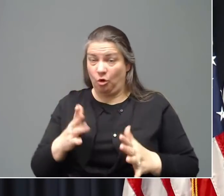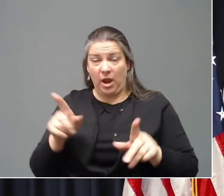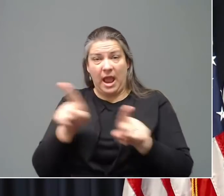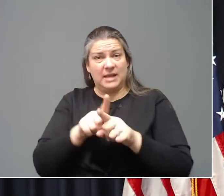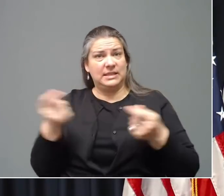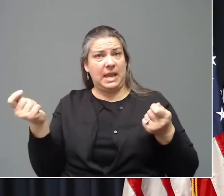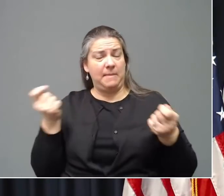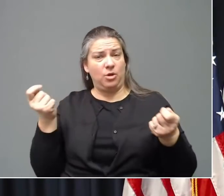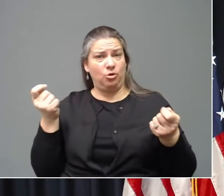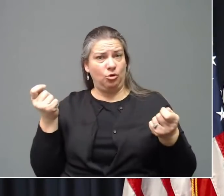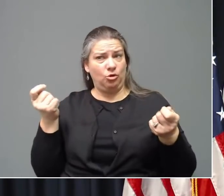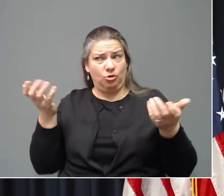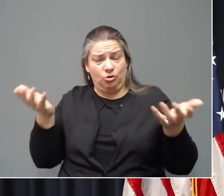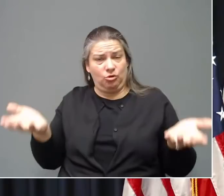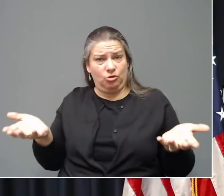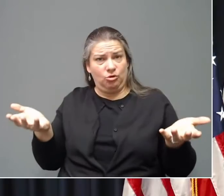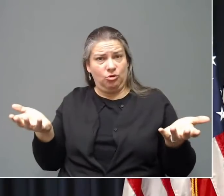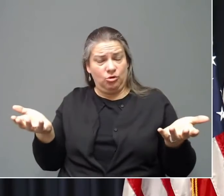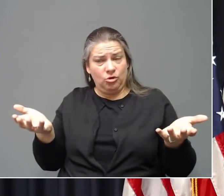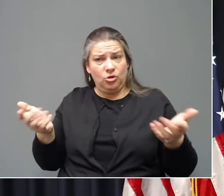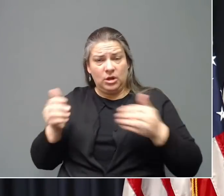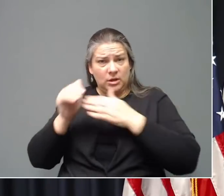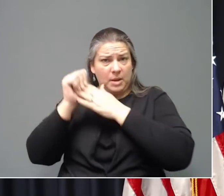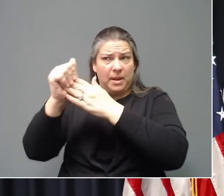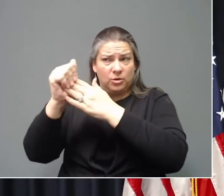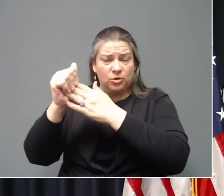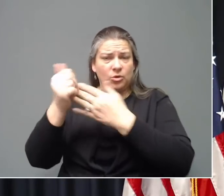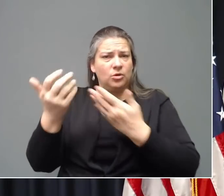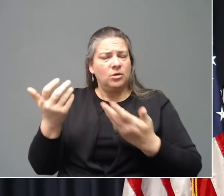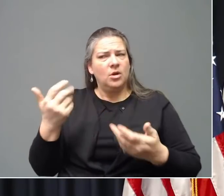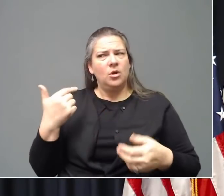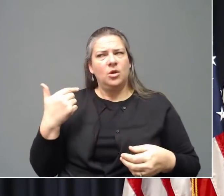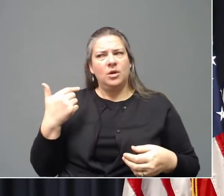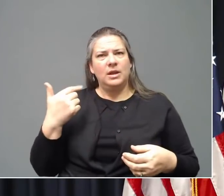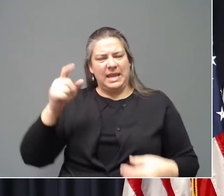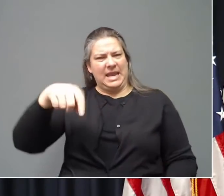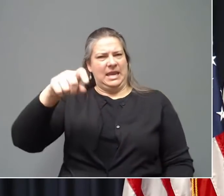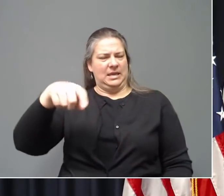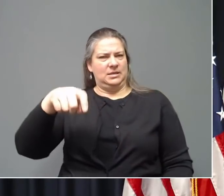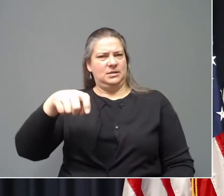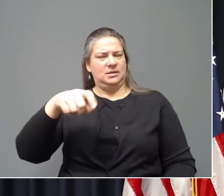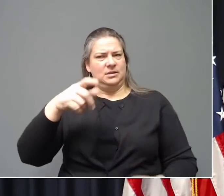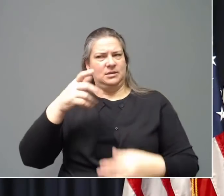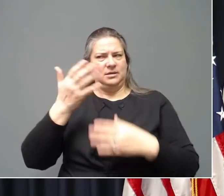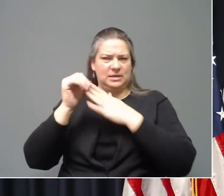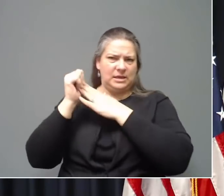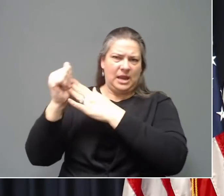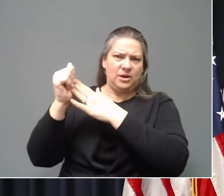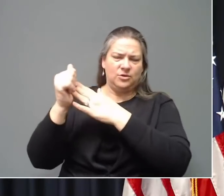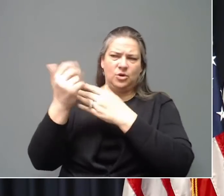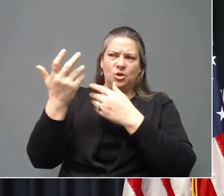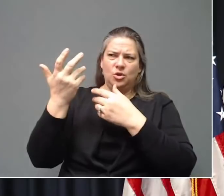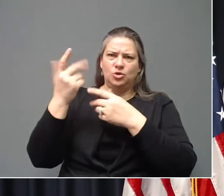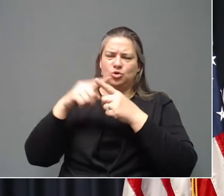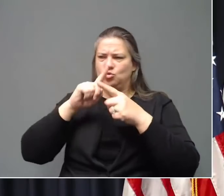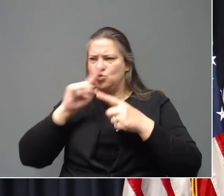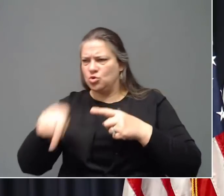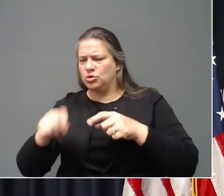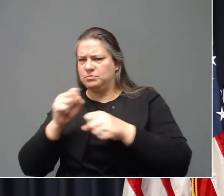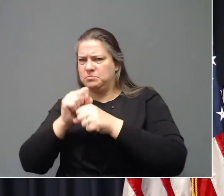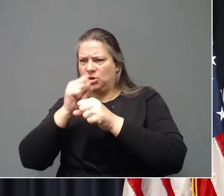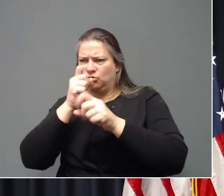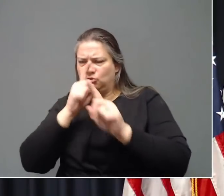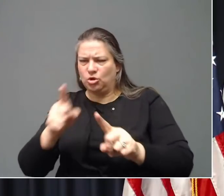absolutely necessary if we are going to defeat this virus, to be able to be